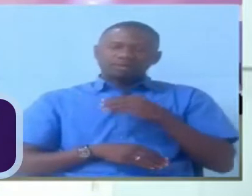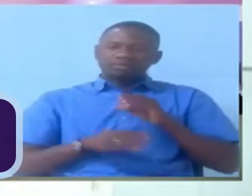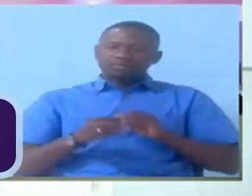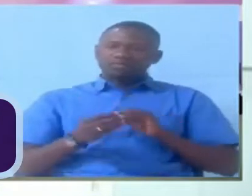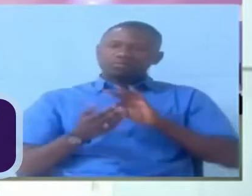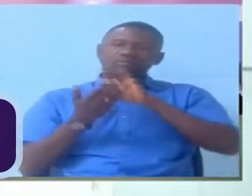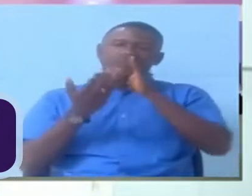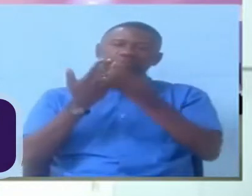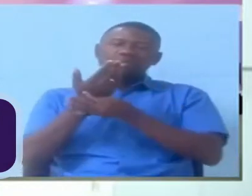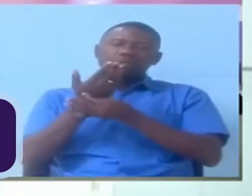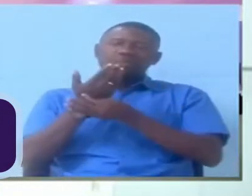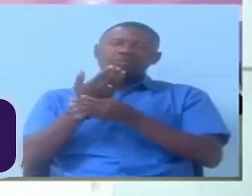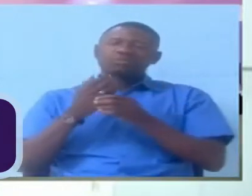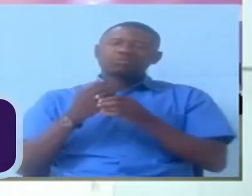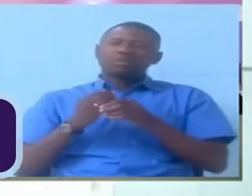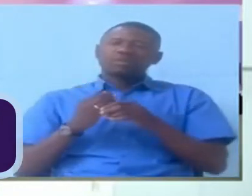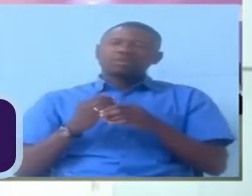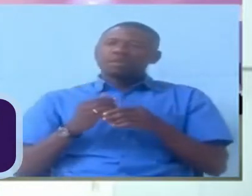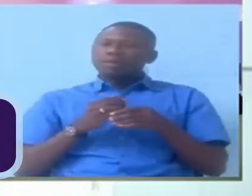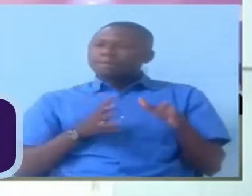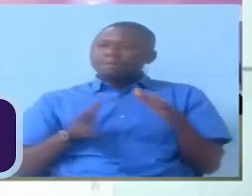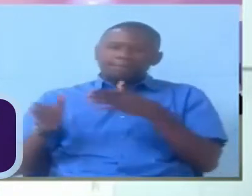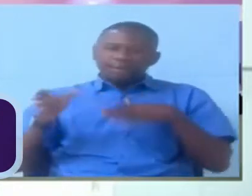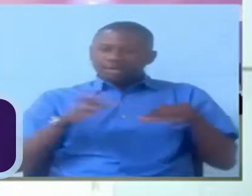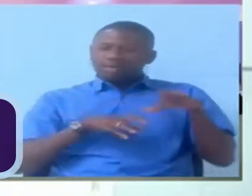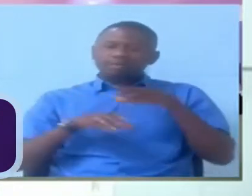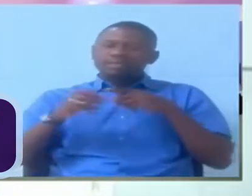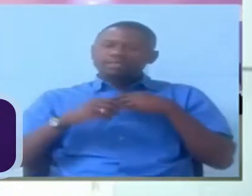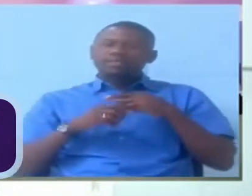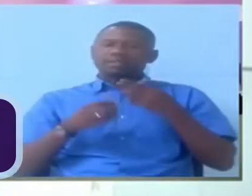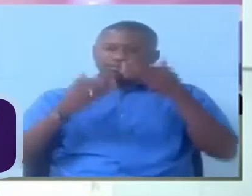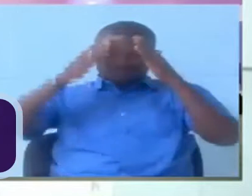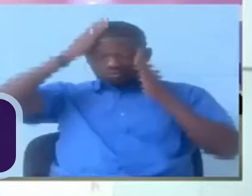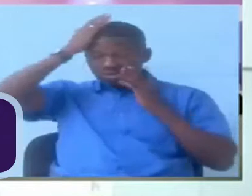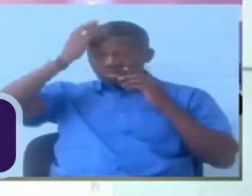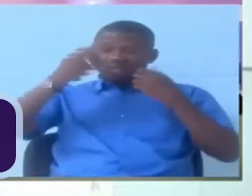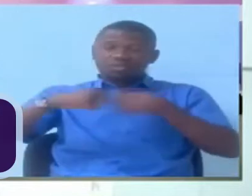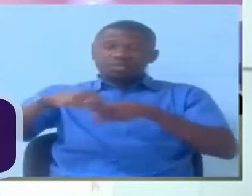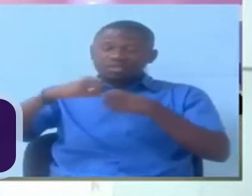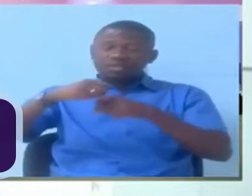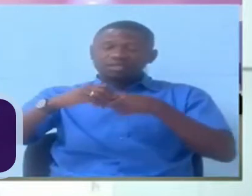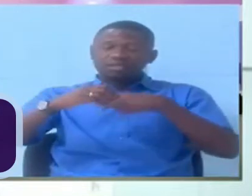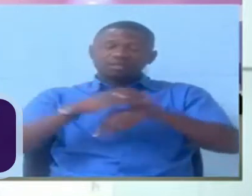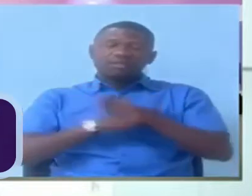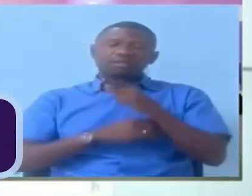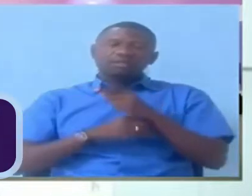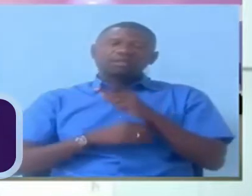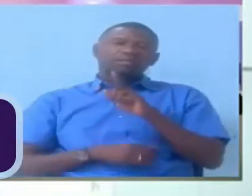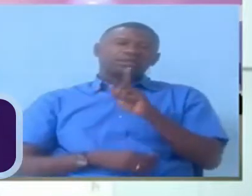1999 to 1999 samokono I was sent to the Ghana Military Academy and Training Schools.